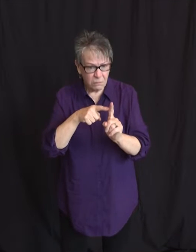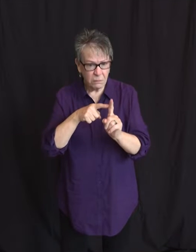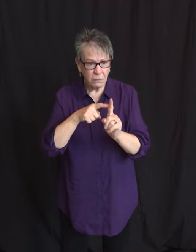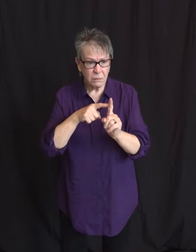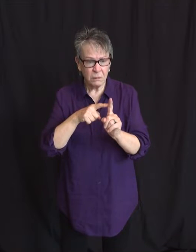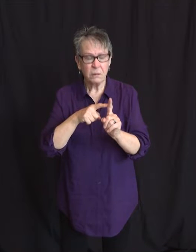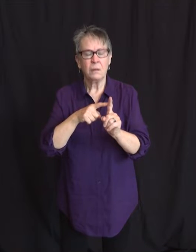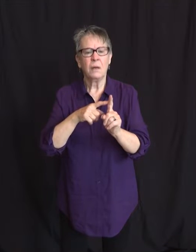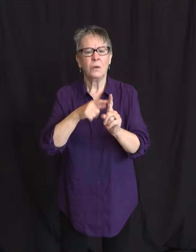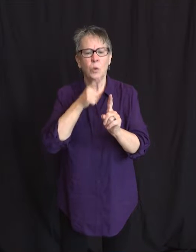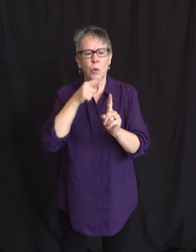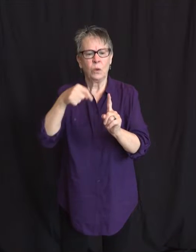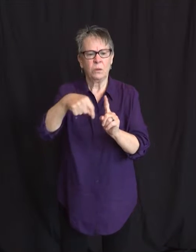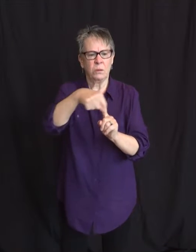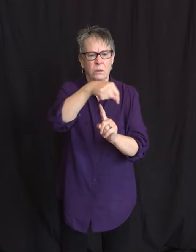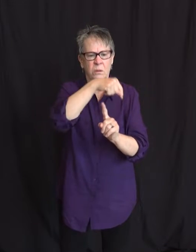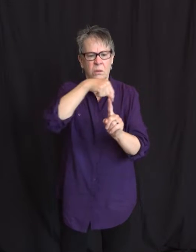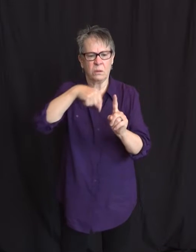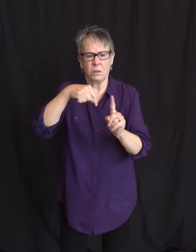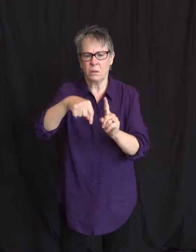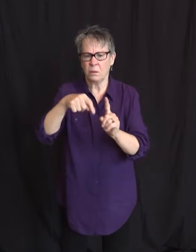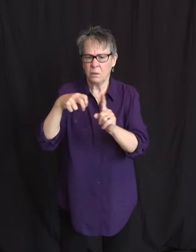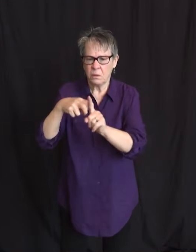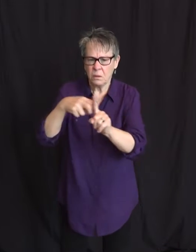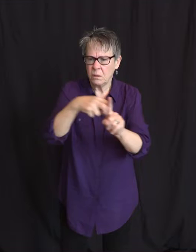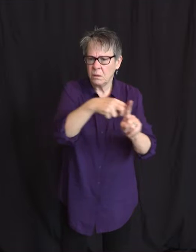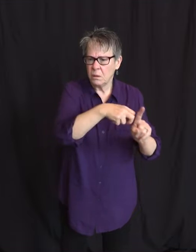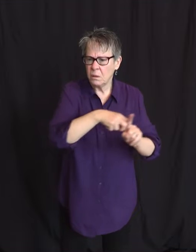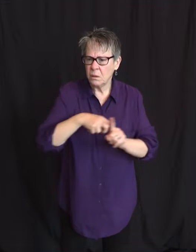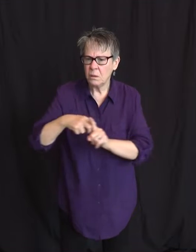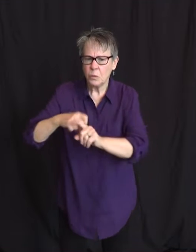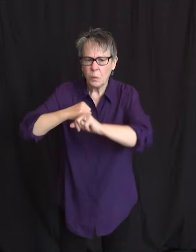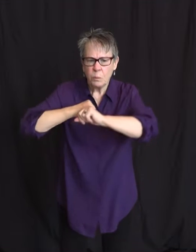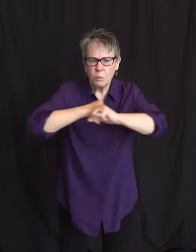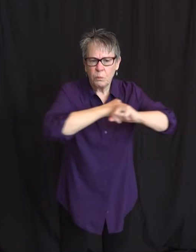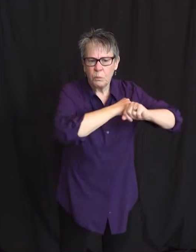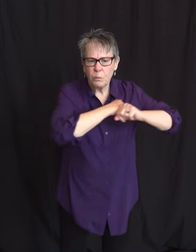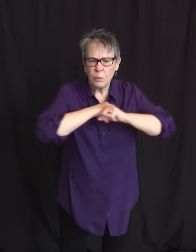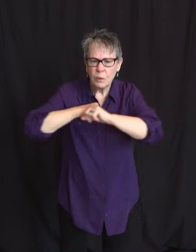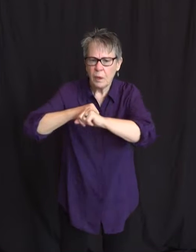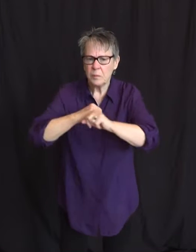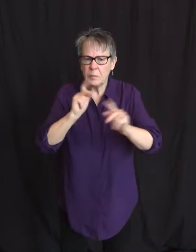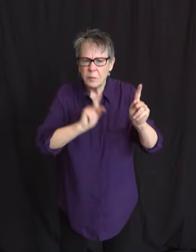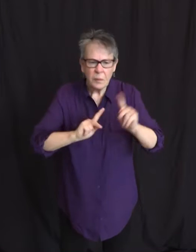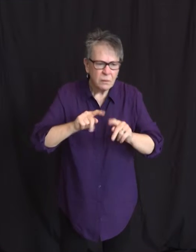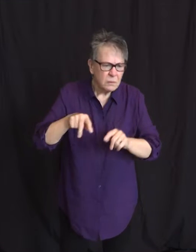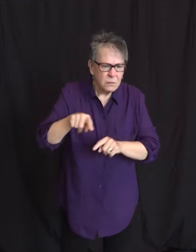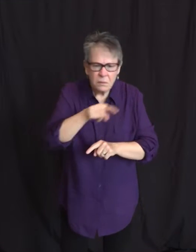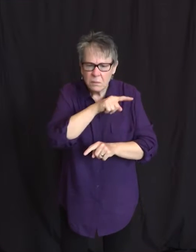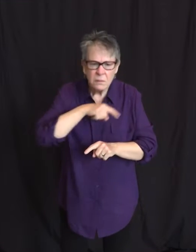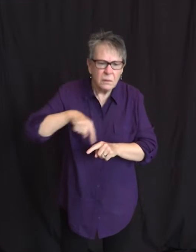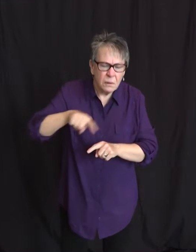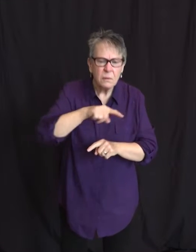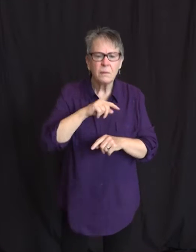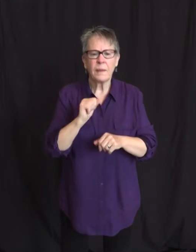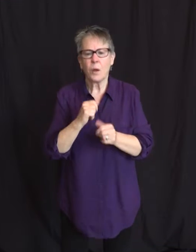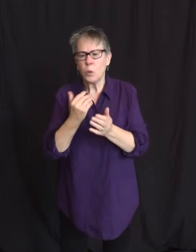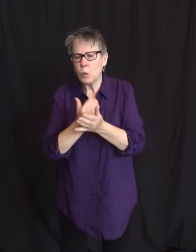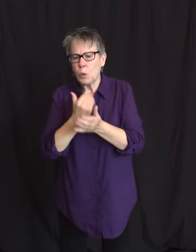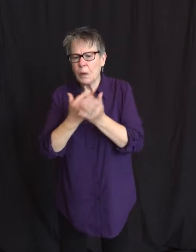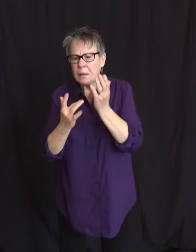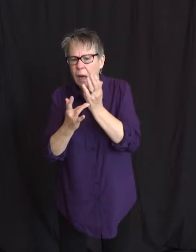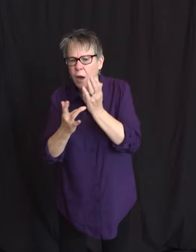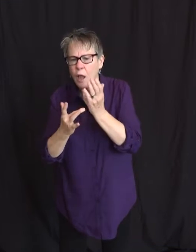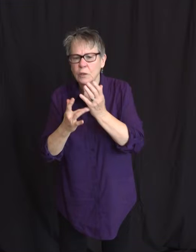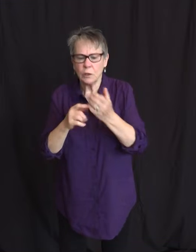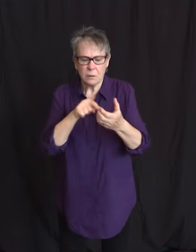to help identify those with whom that individual may have come into contact. We will need to recruit and deploy an